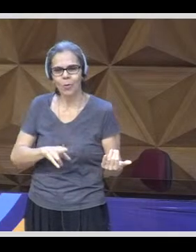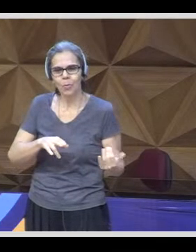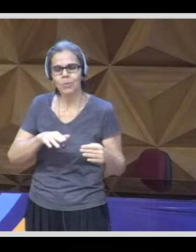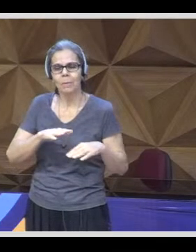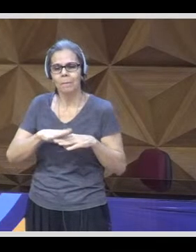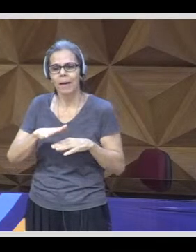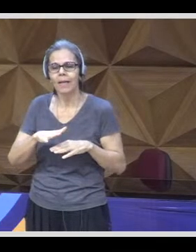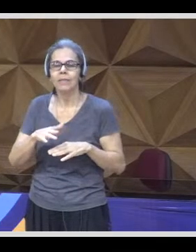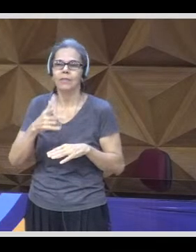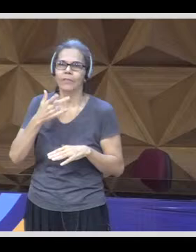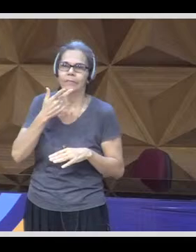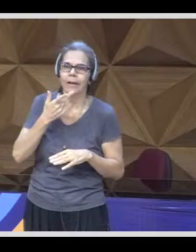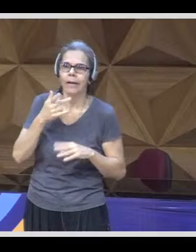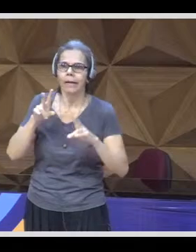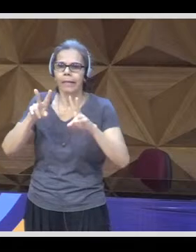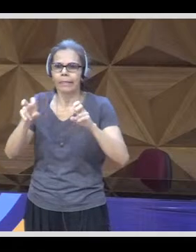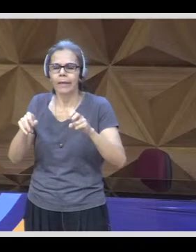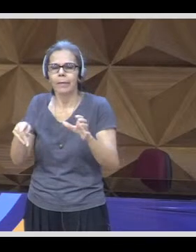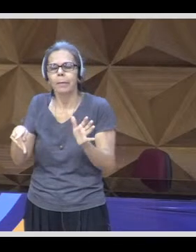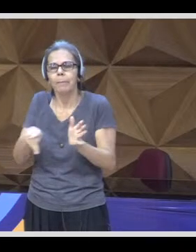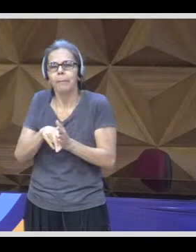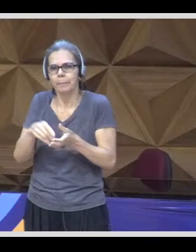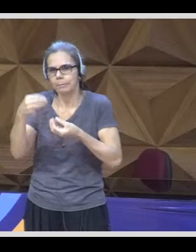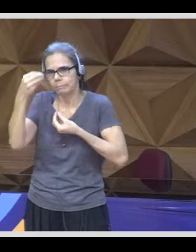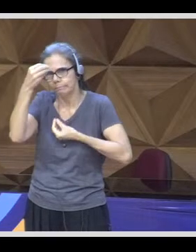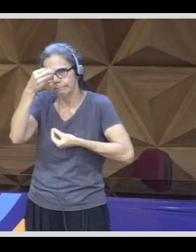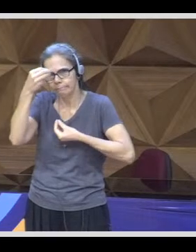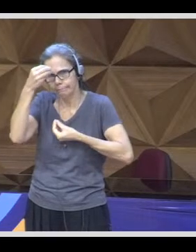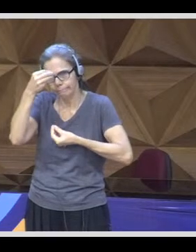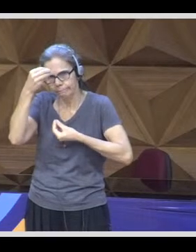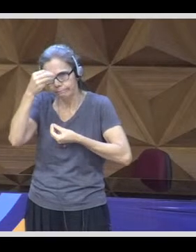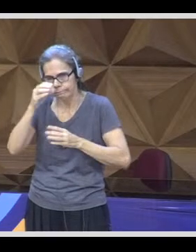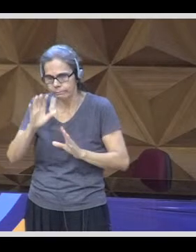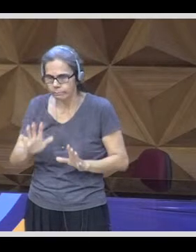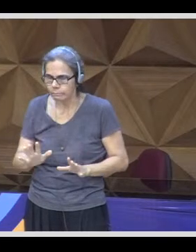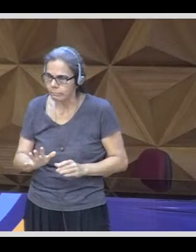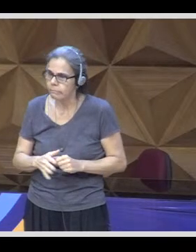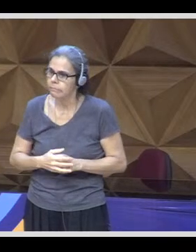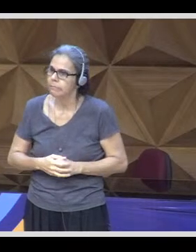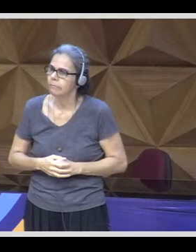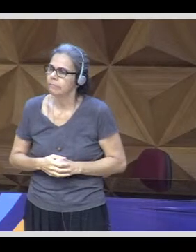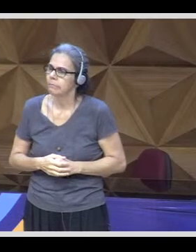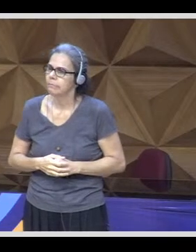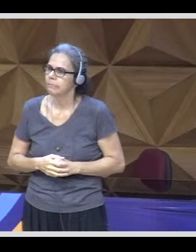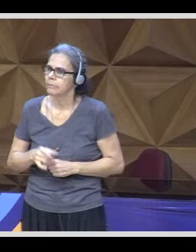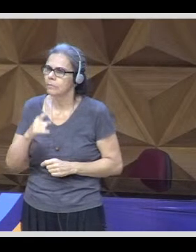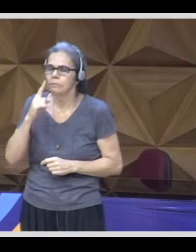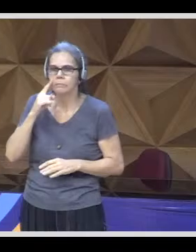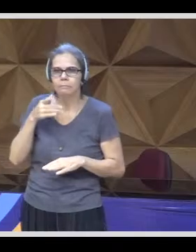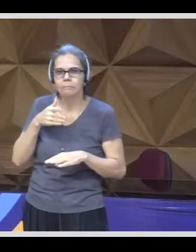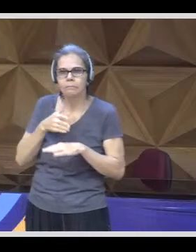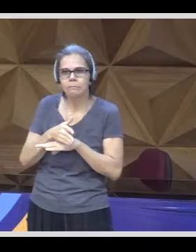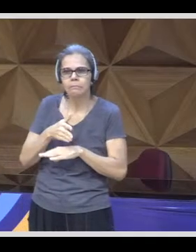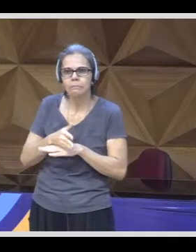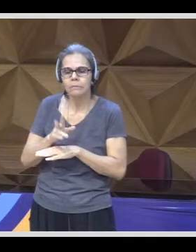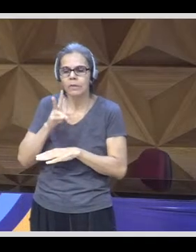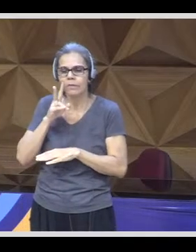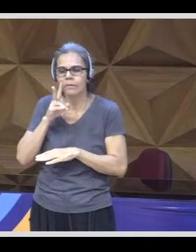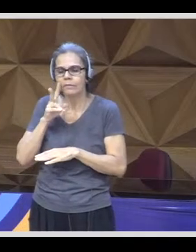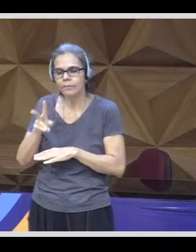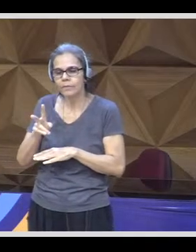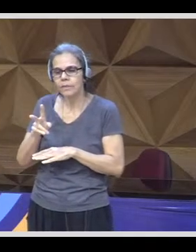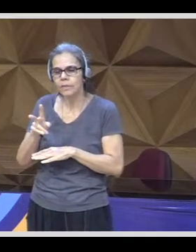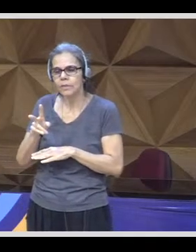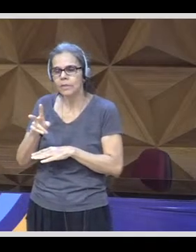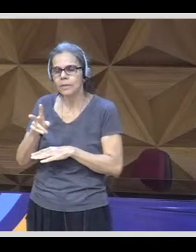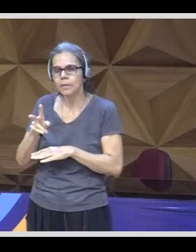Okay. Then we looked at the messages in the chat. I didn't say that, but the Twitch has a chat. Besides